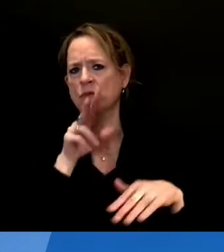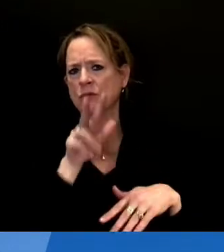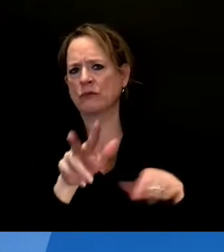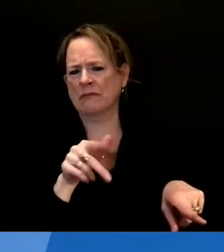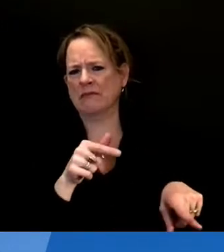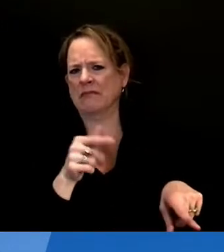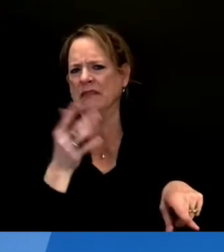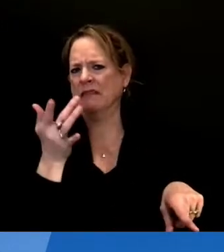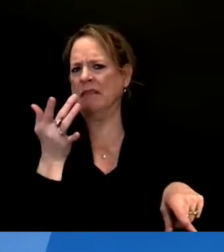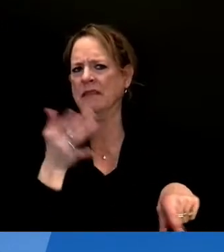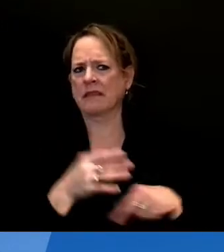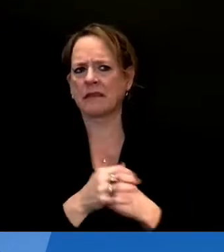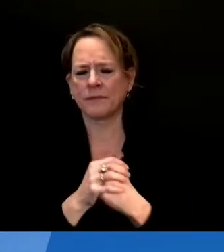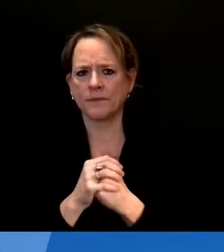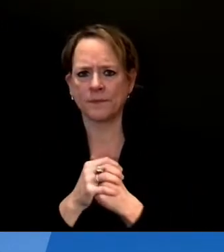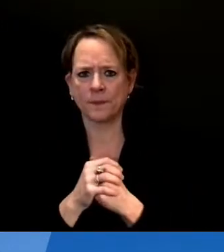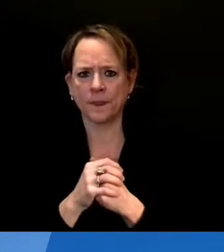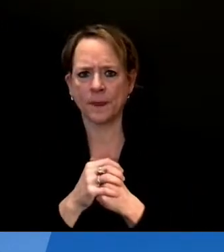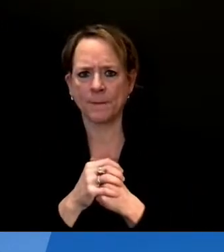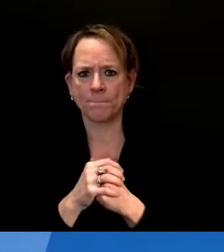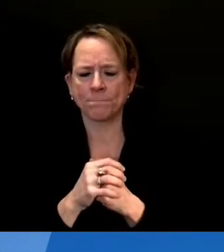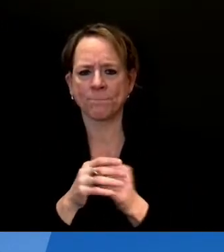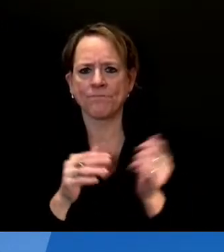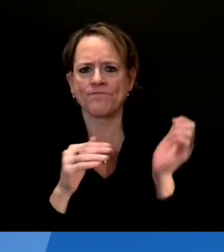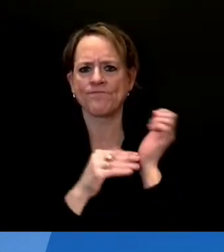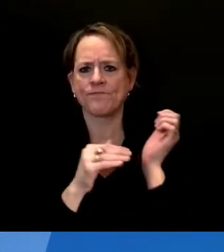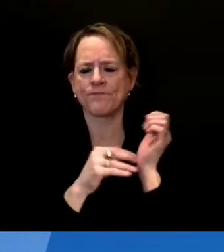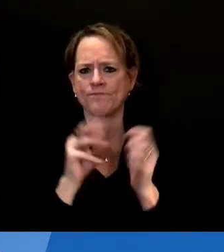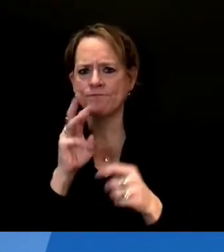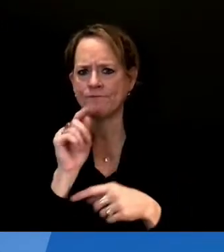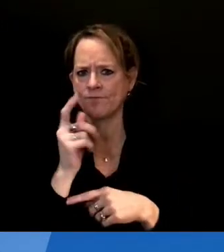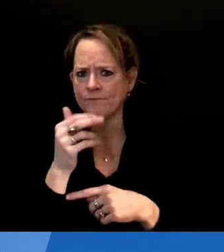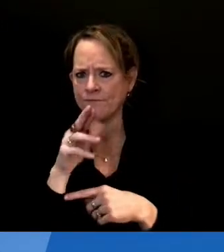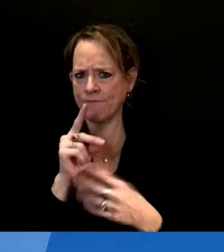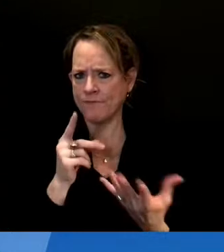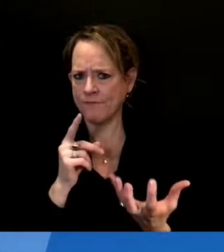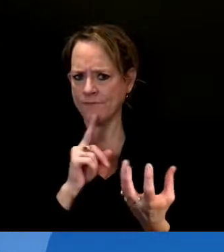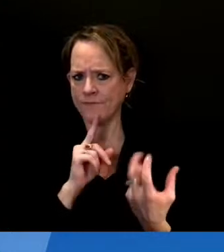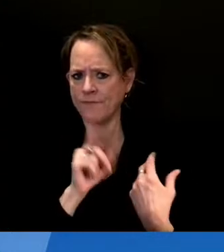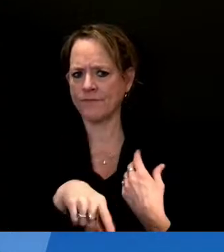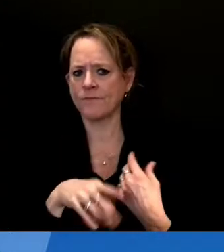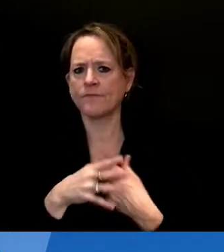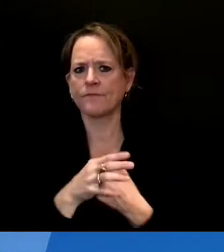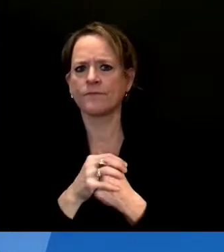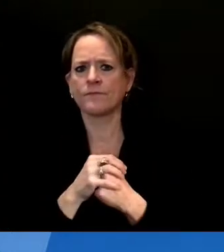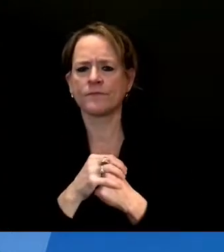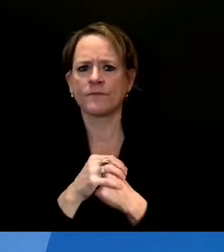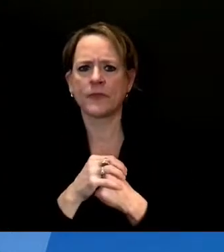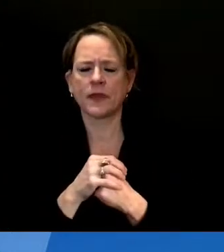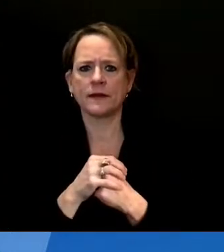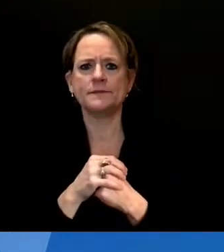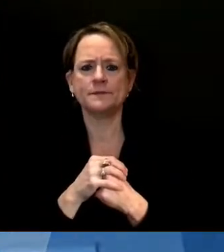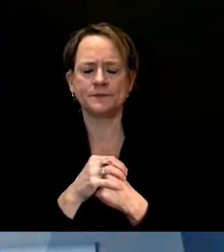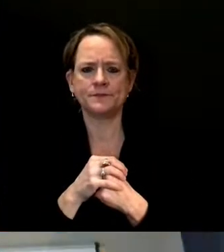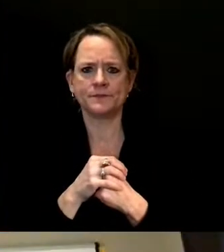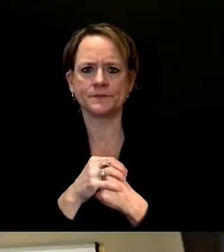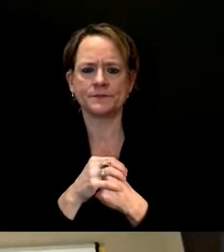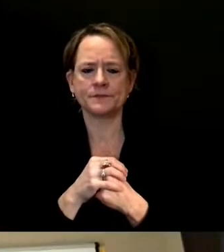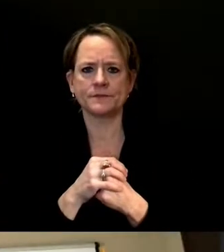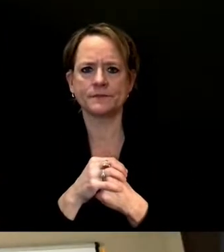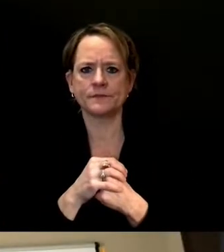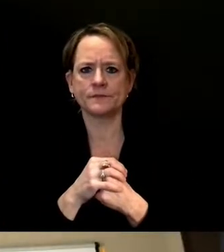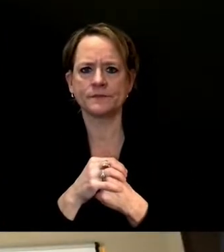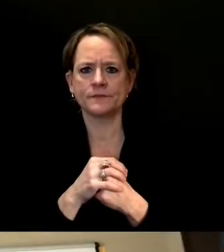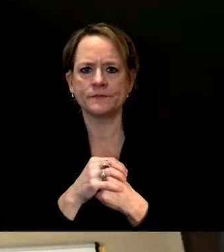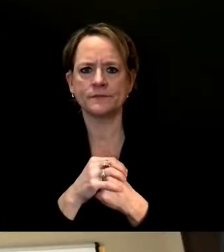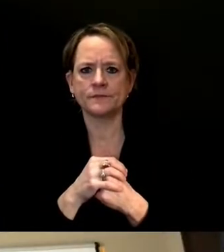Dr. Westergaard, do you want to speak to that in terms of some of the clinical recommendations? Sure. So we do continue to recommend